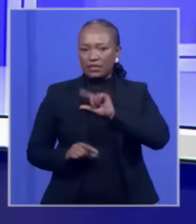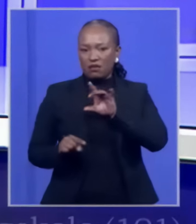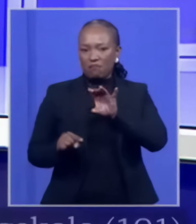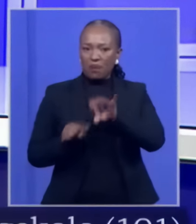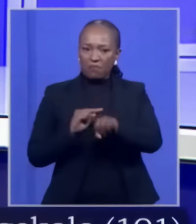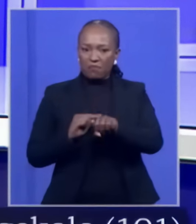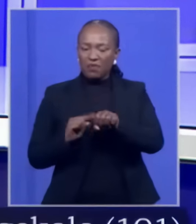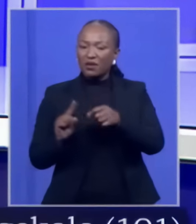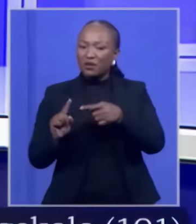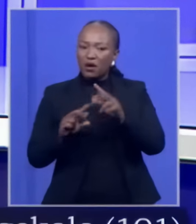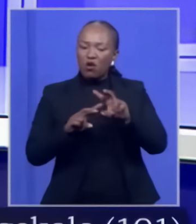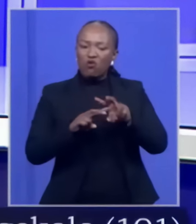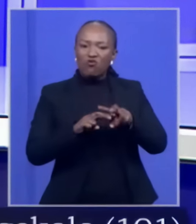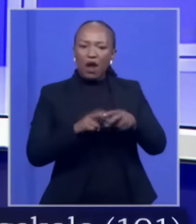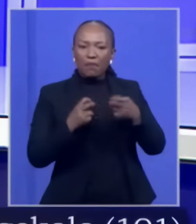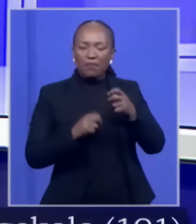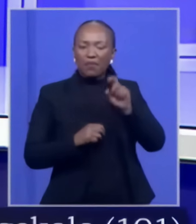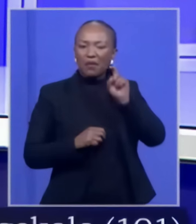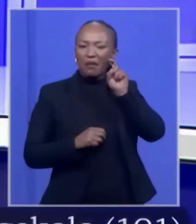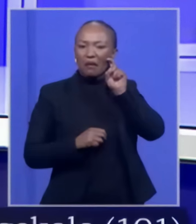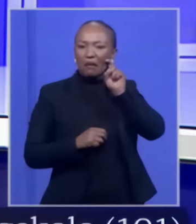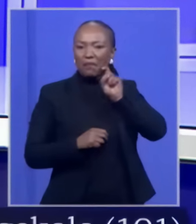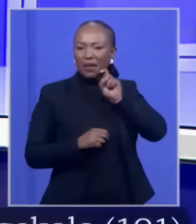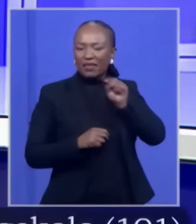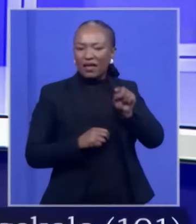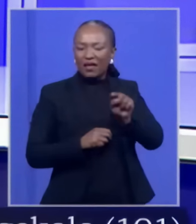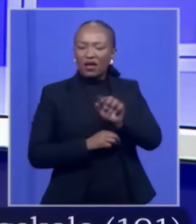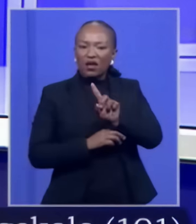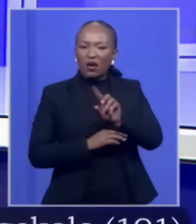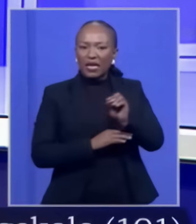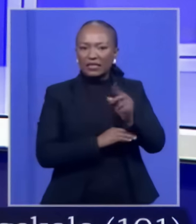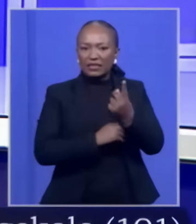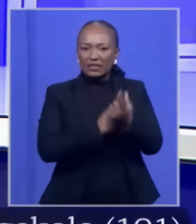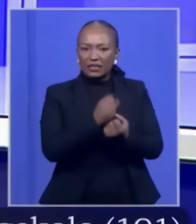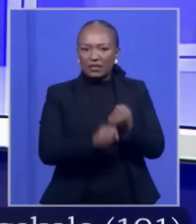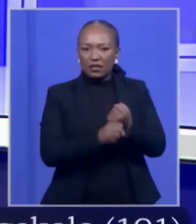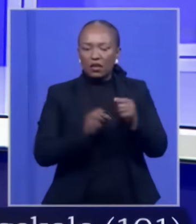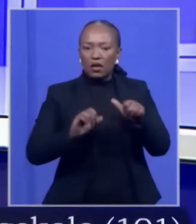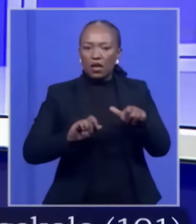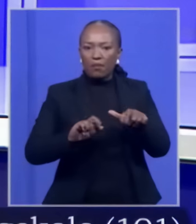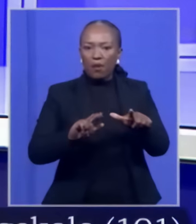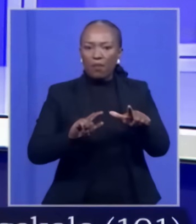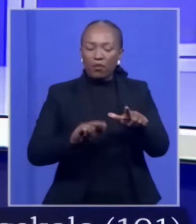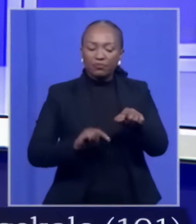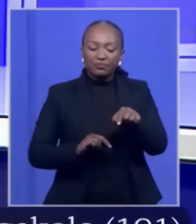mengwage 100 le motšo o tee ka ntlenyana ga Groblersdal provinseng ya Limpopo o tla ahlolwa ka la